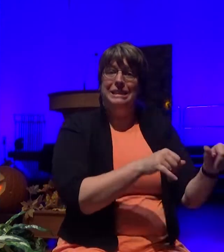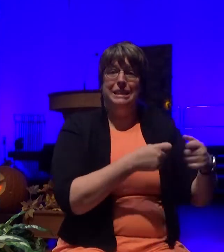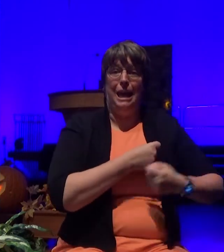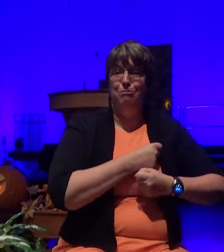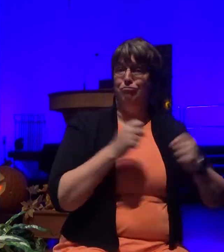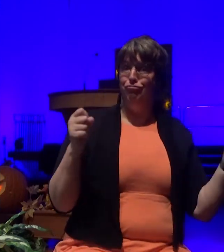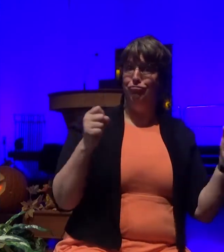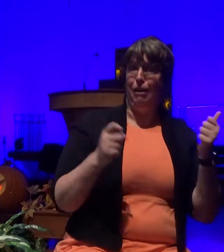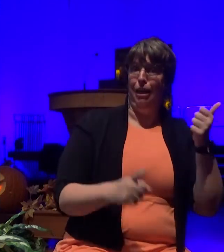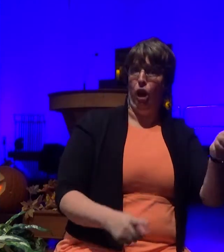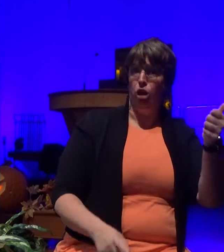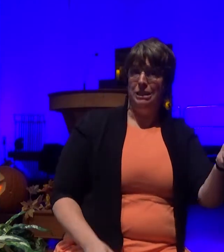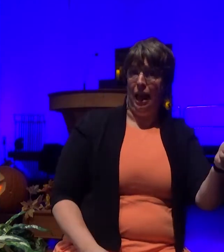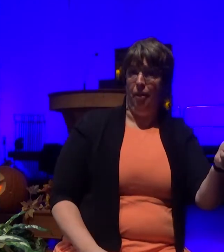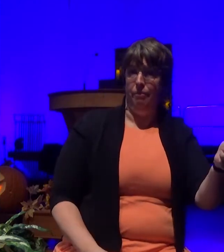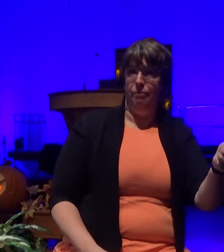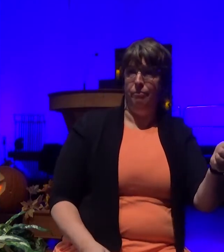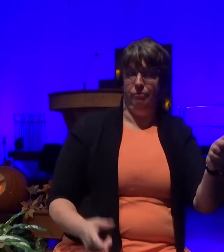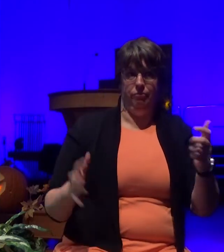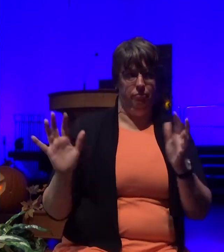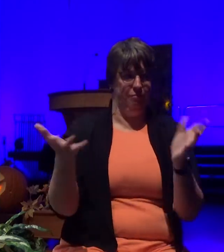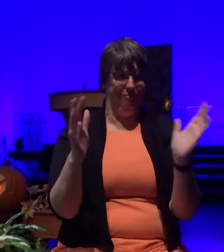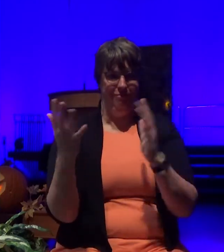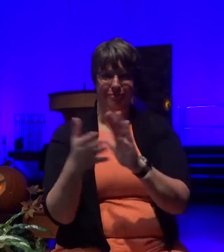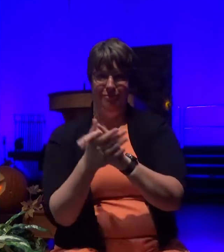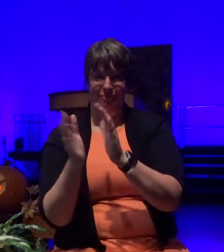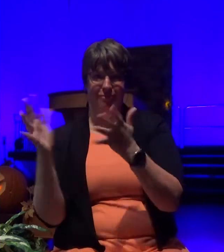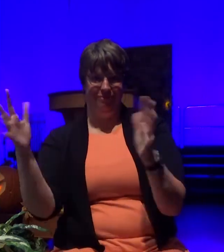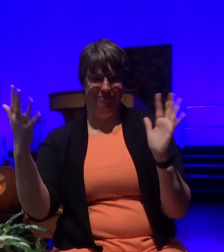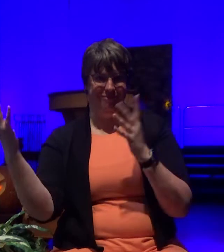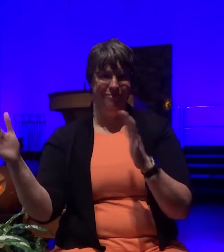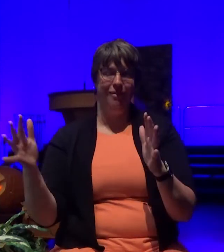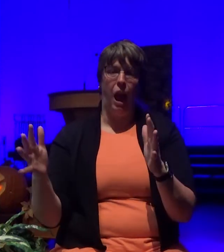honor oneness and uniqueness, right?